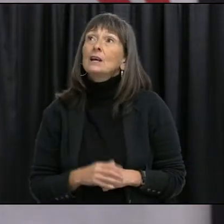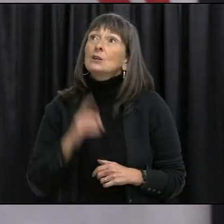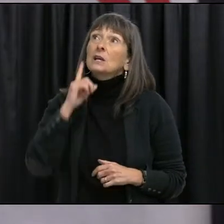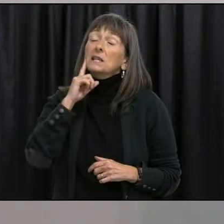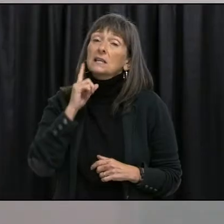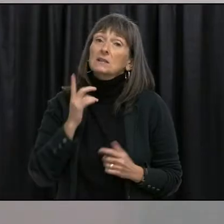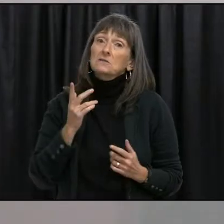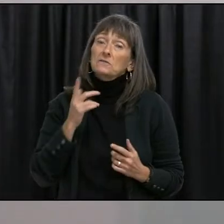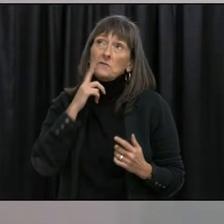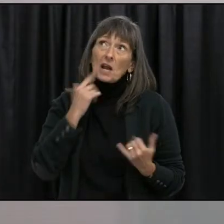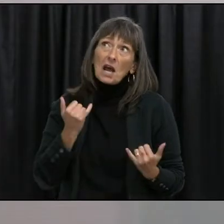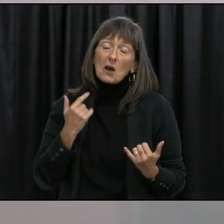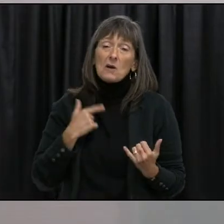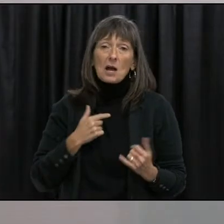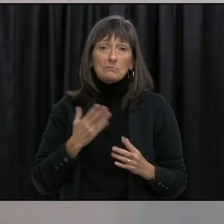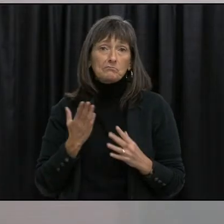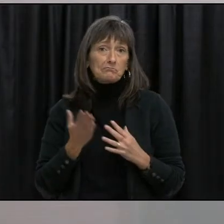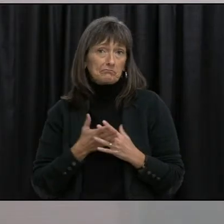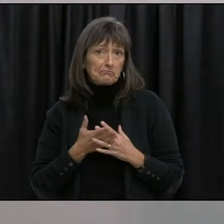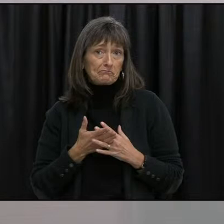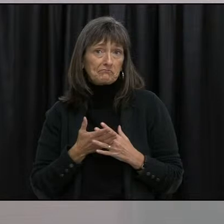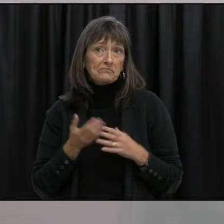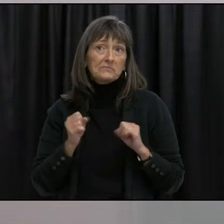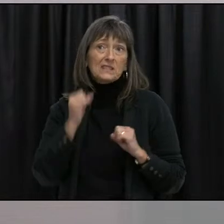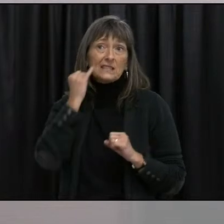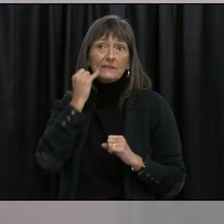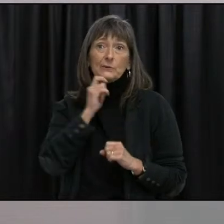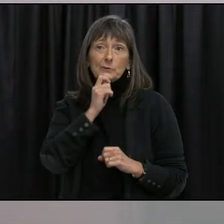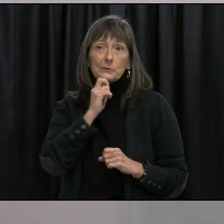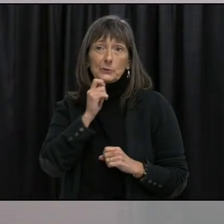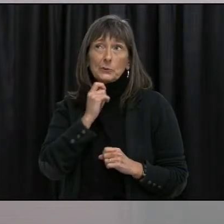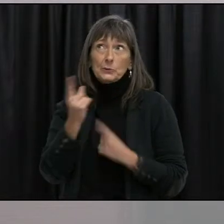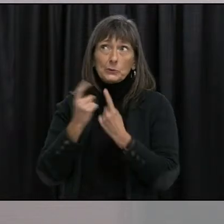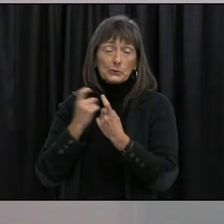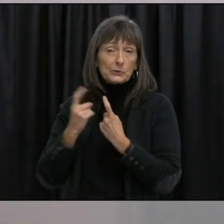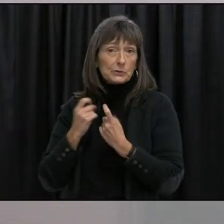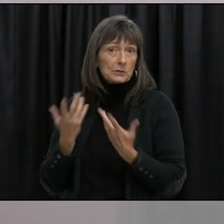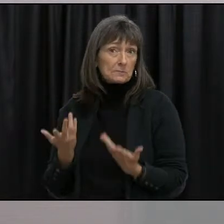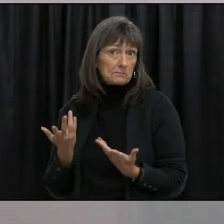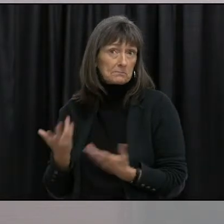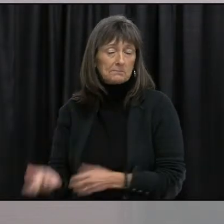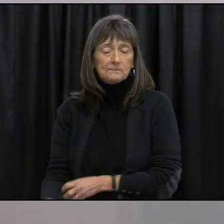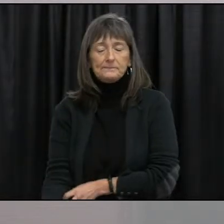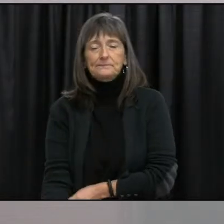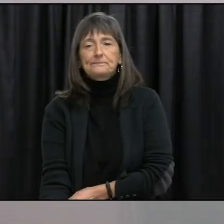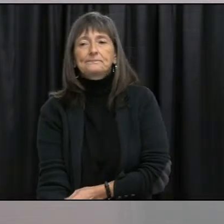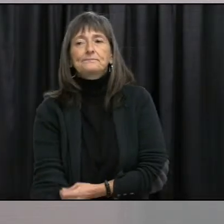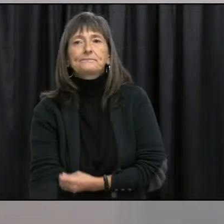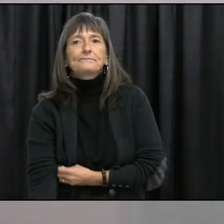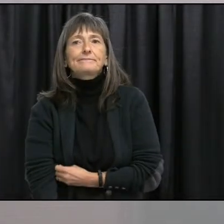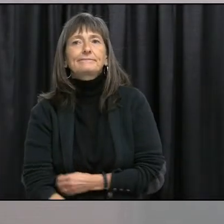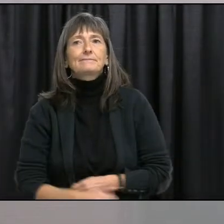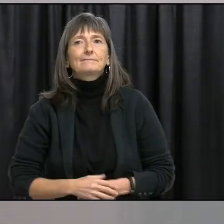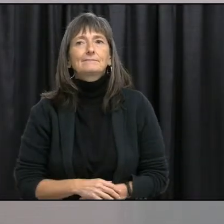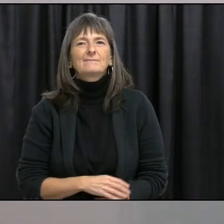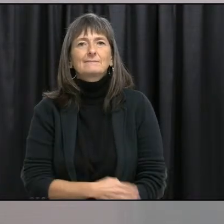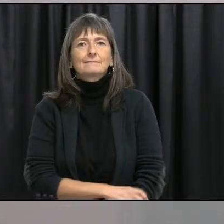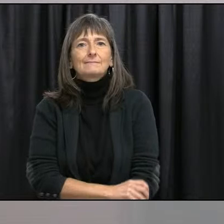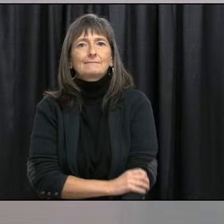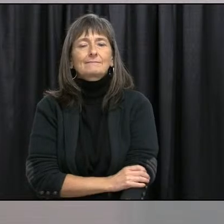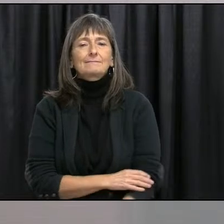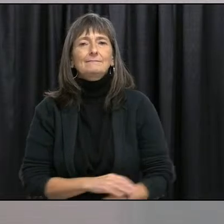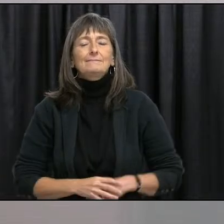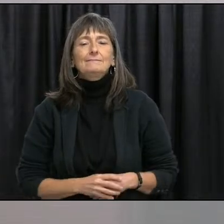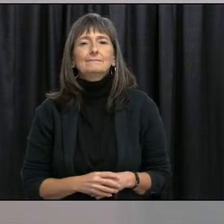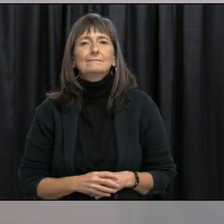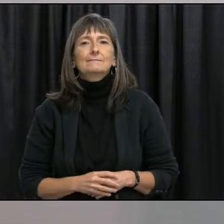pause there and be prepared to try and answer any questions the media may have. Thank you, Minister. For